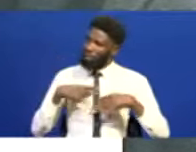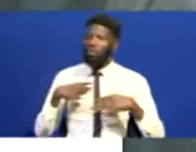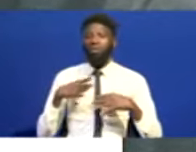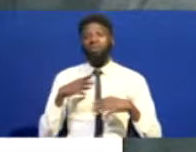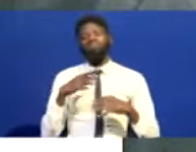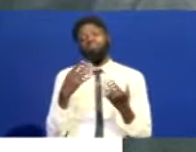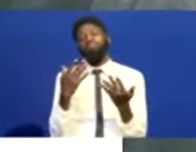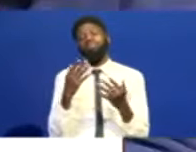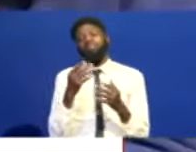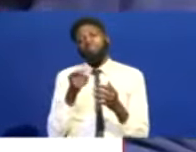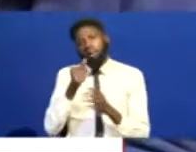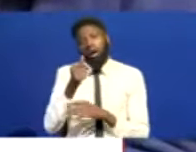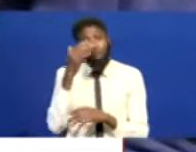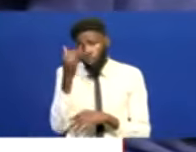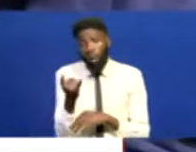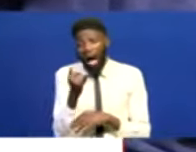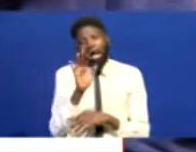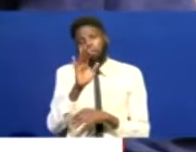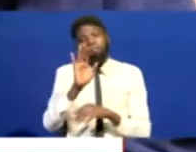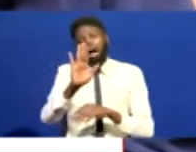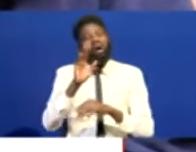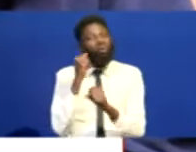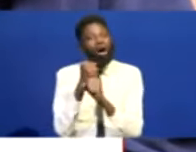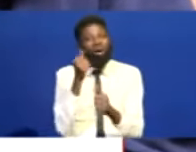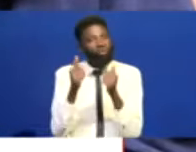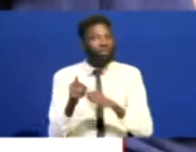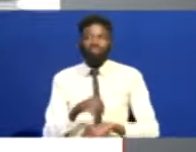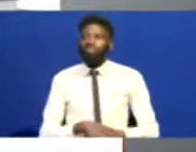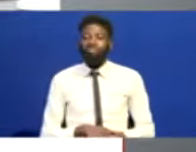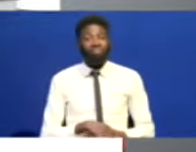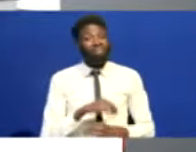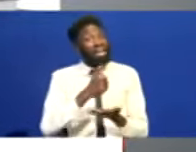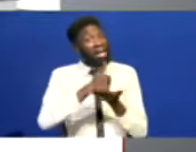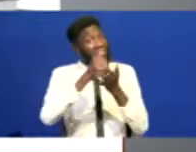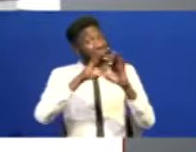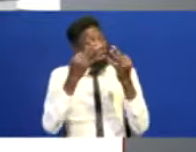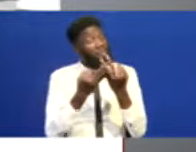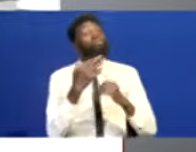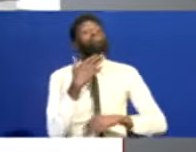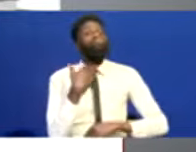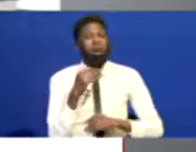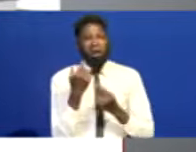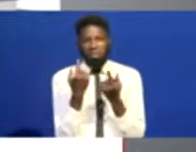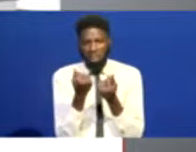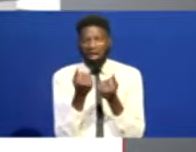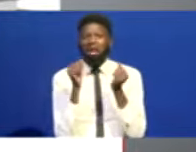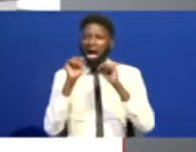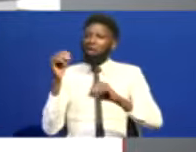tu kwa kazi yake. To help the family, well-wishers can channel their contributions to